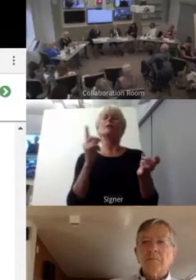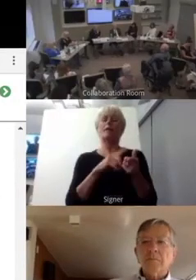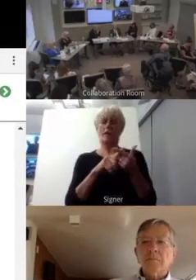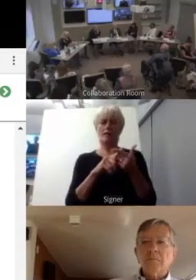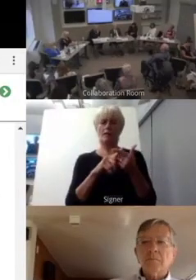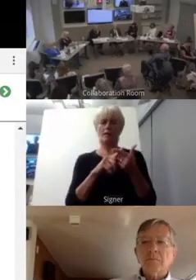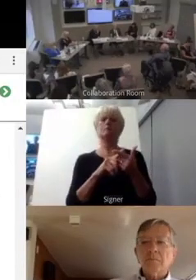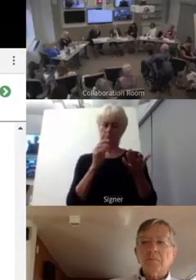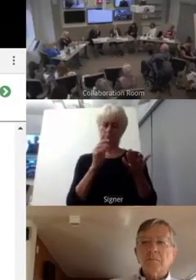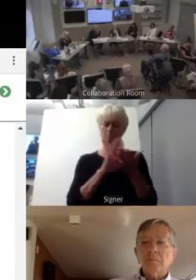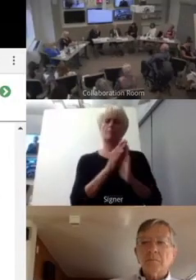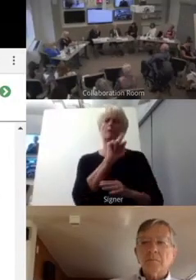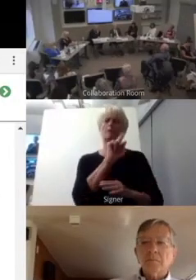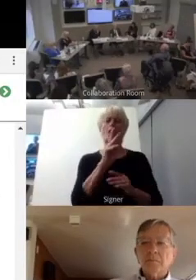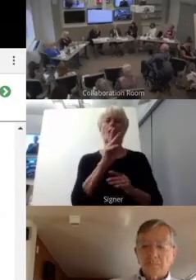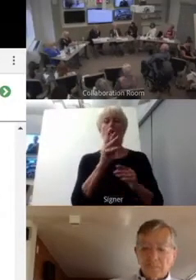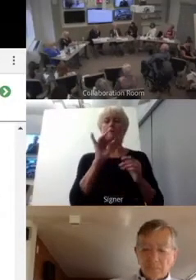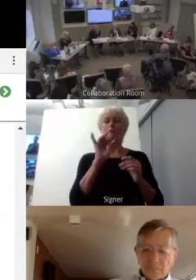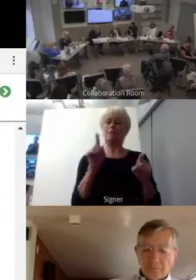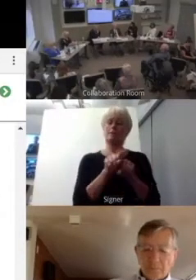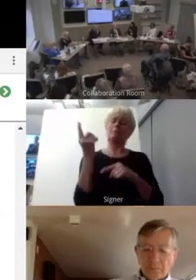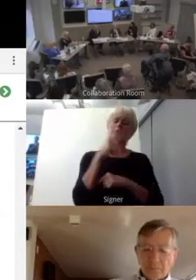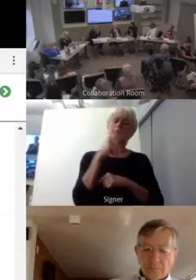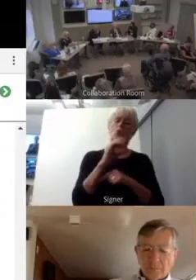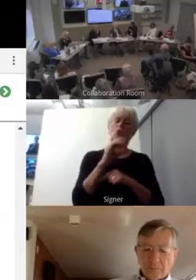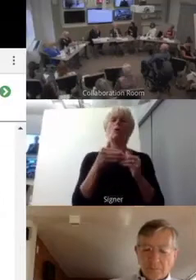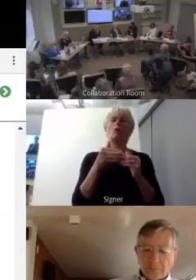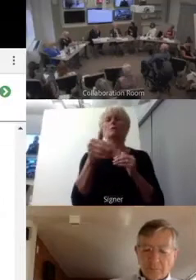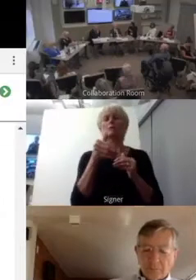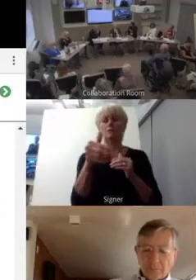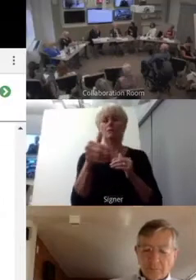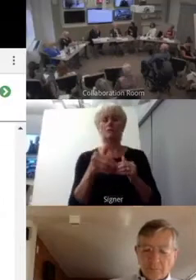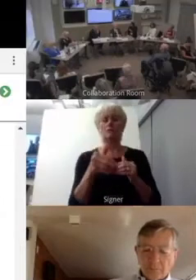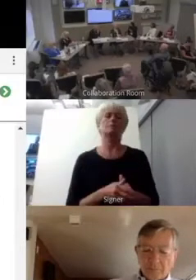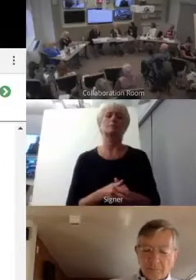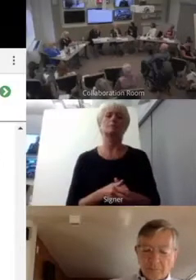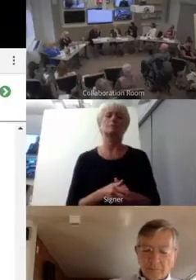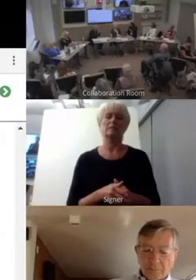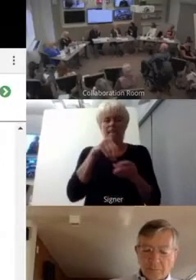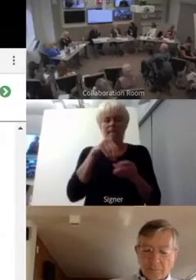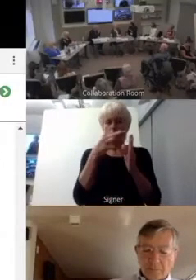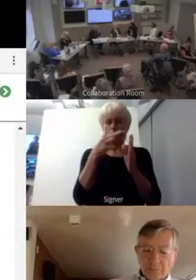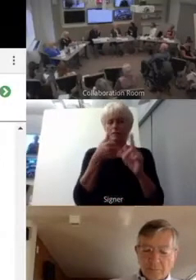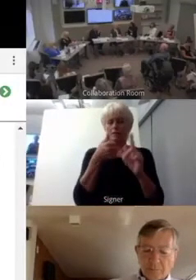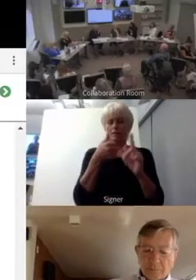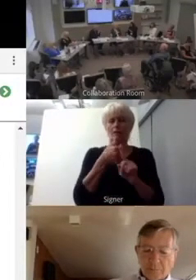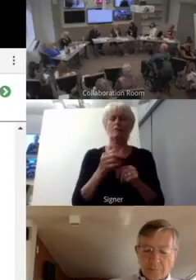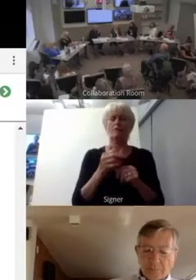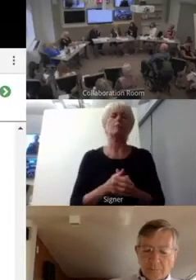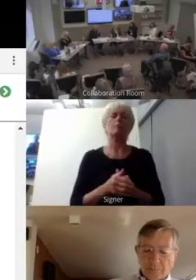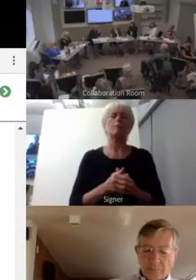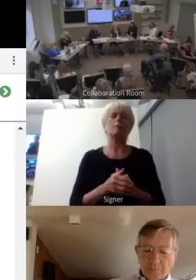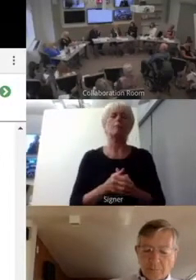is set in the regulations themselves. Now, your second question was how we actually did it?